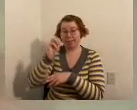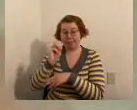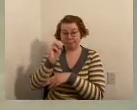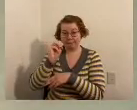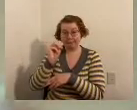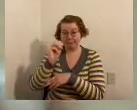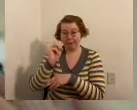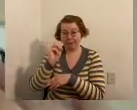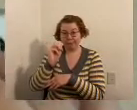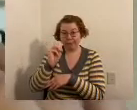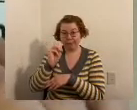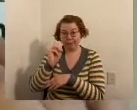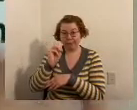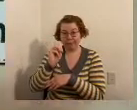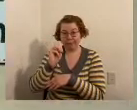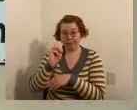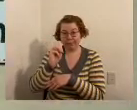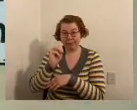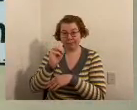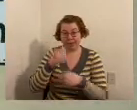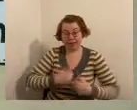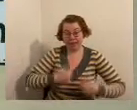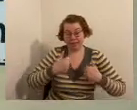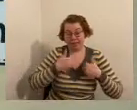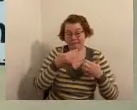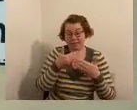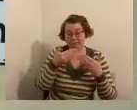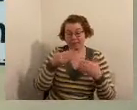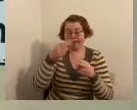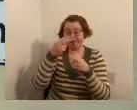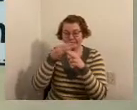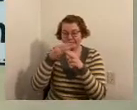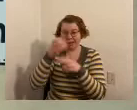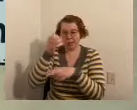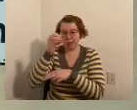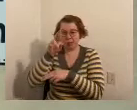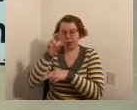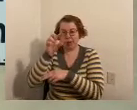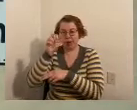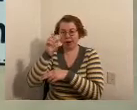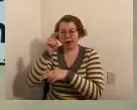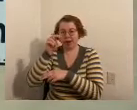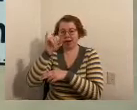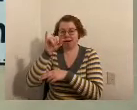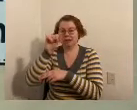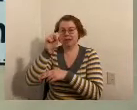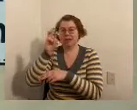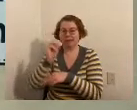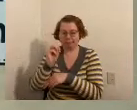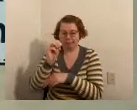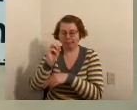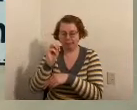an organism. So living things are organisms.